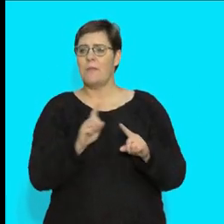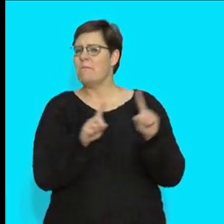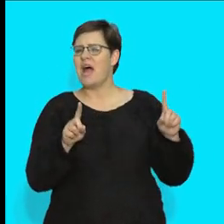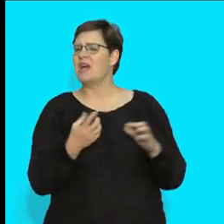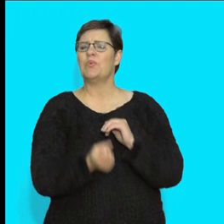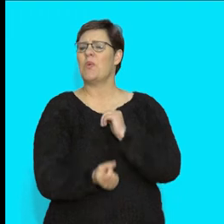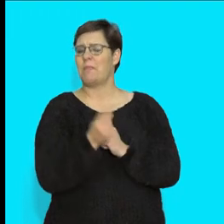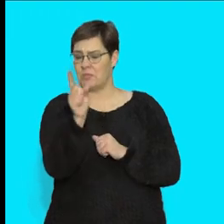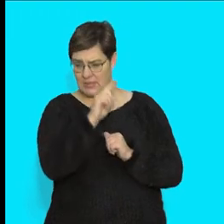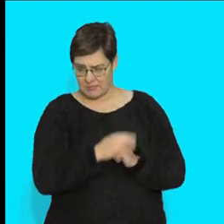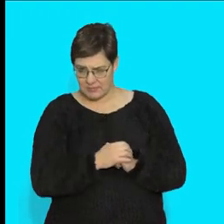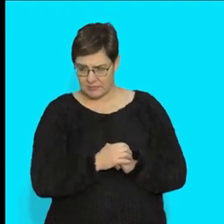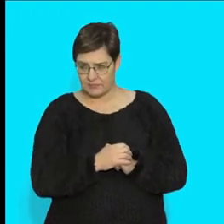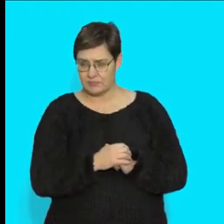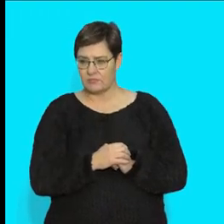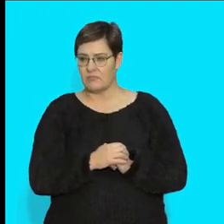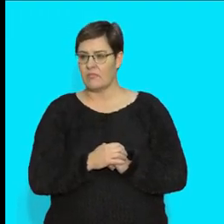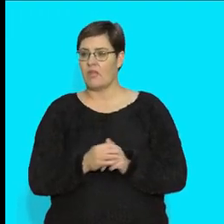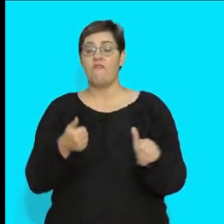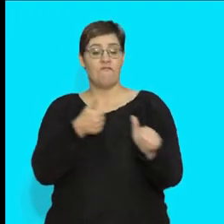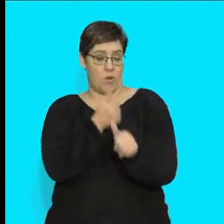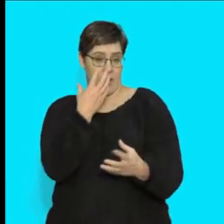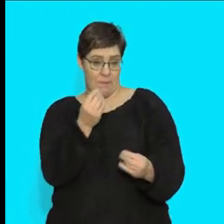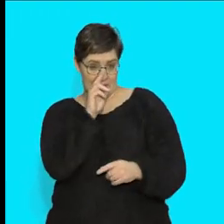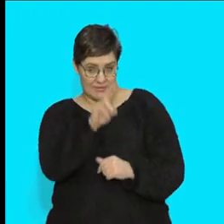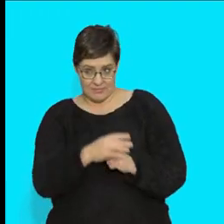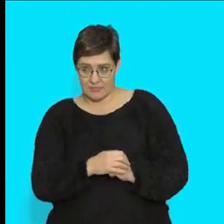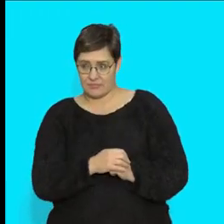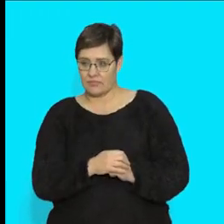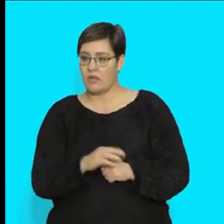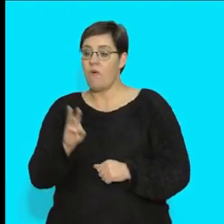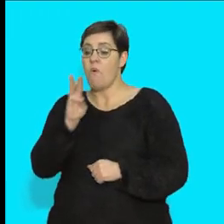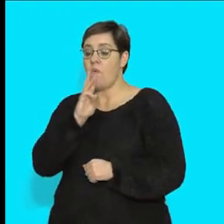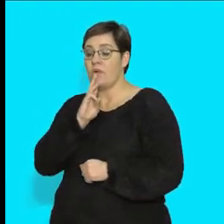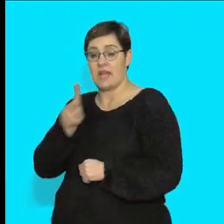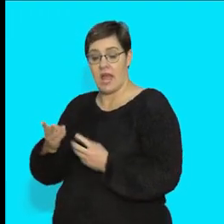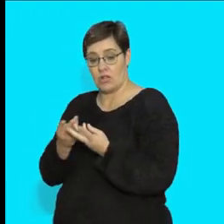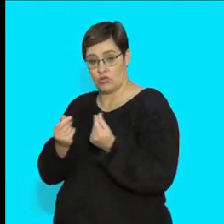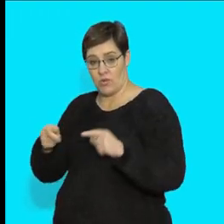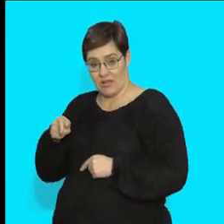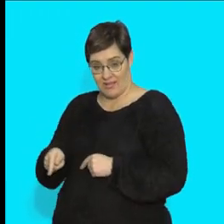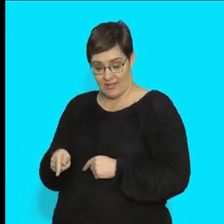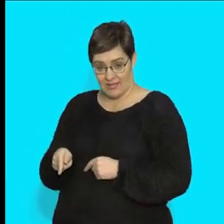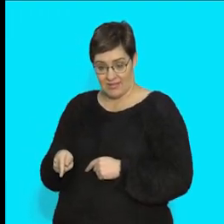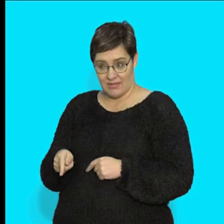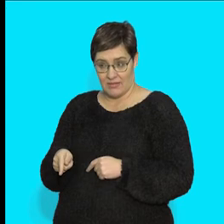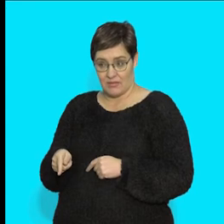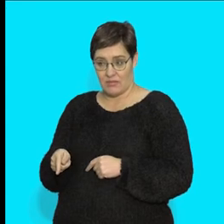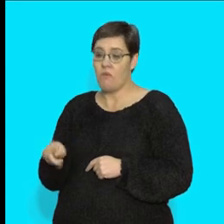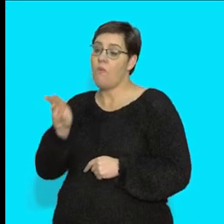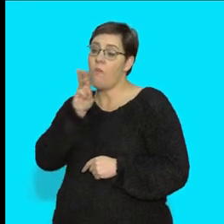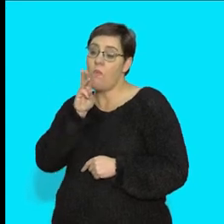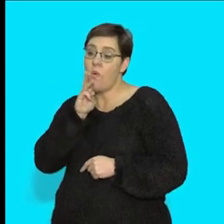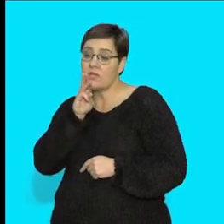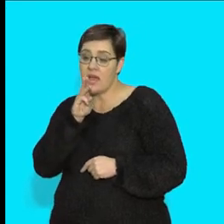following. Follow the numbers, all right? There is water in the soil. That water needs to